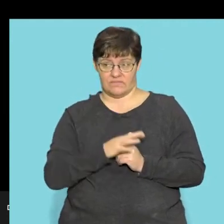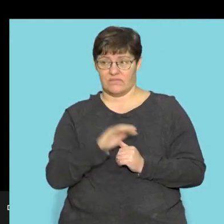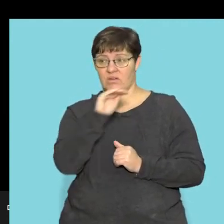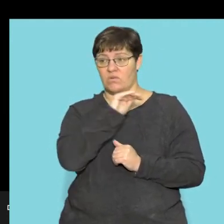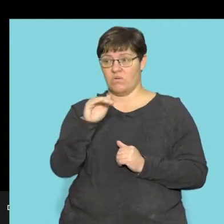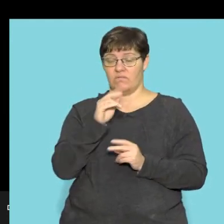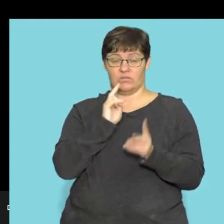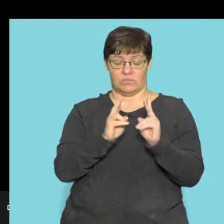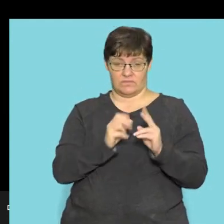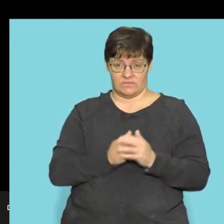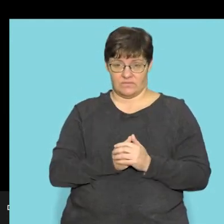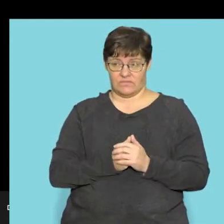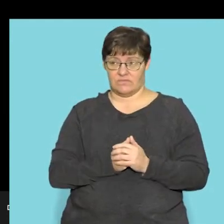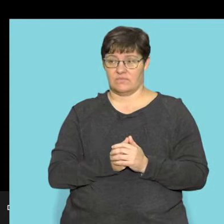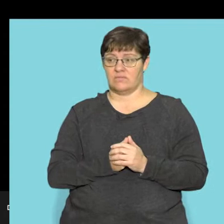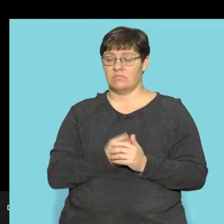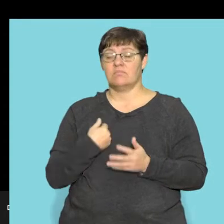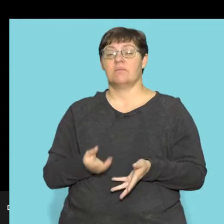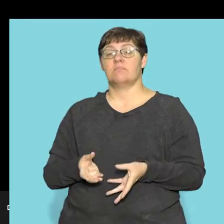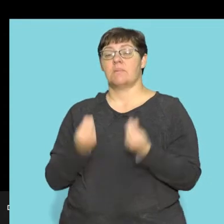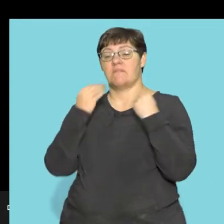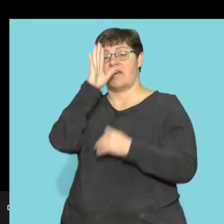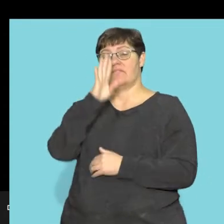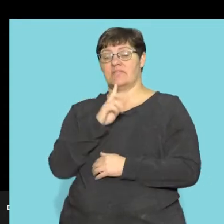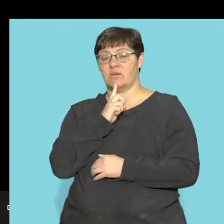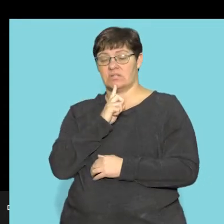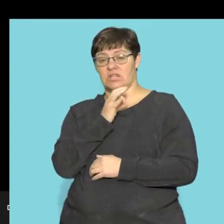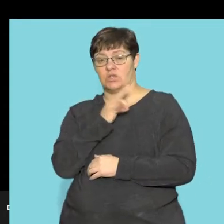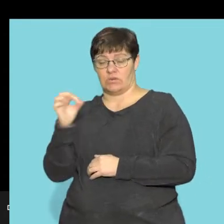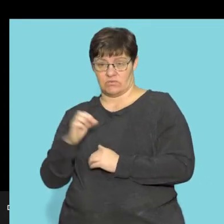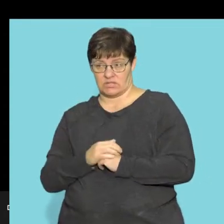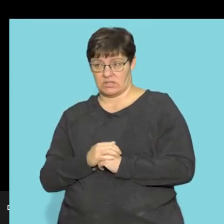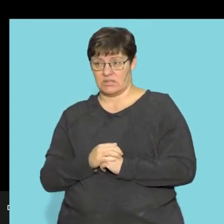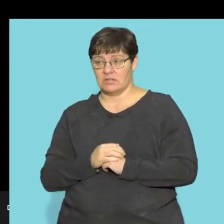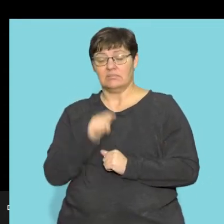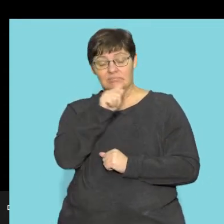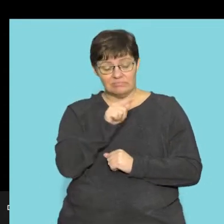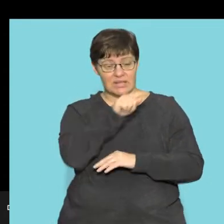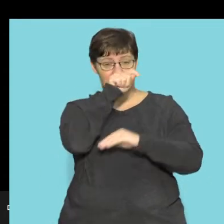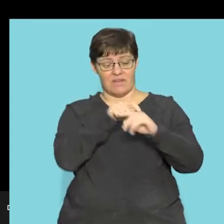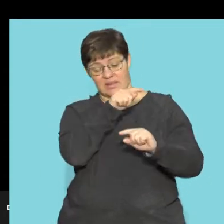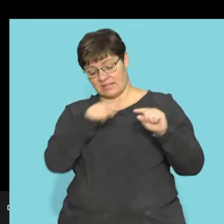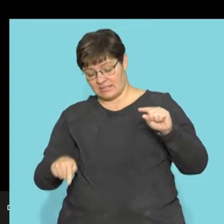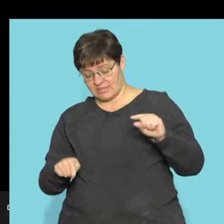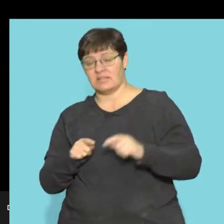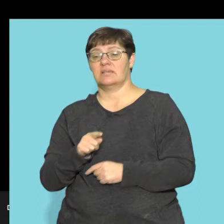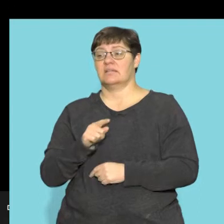0.1325 over 12, which will then give me 5,300. I divide this